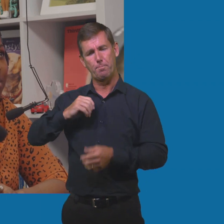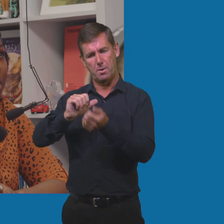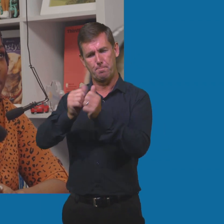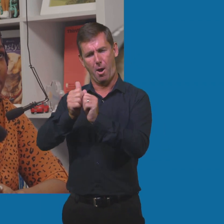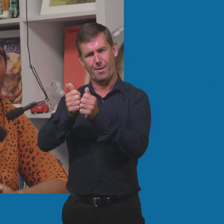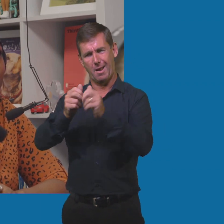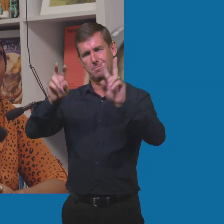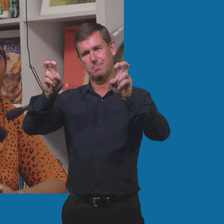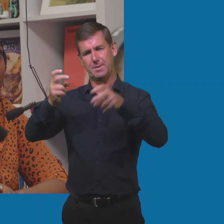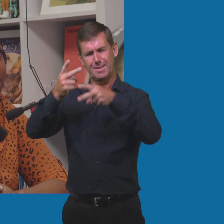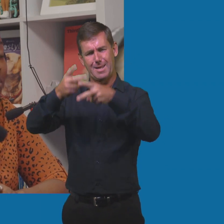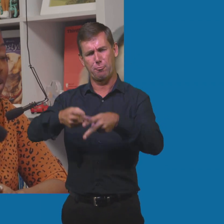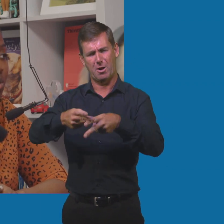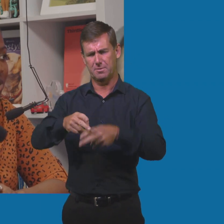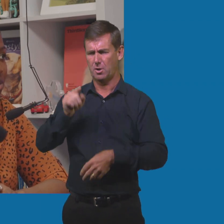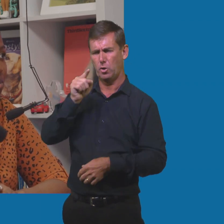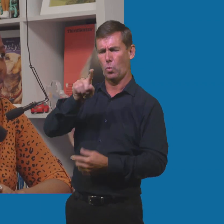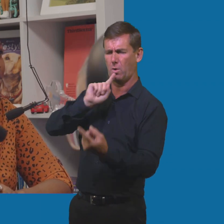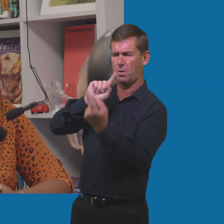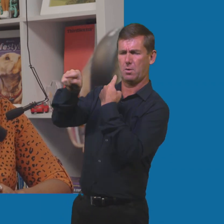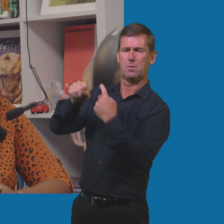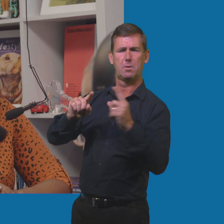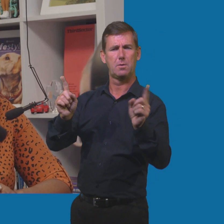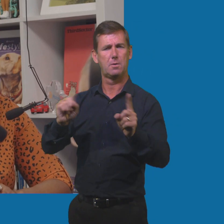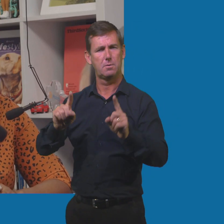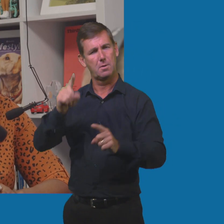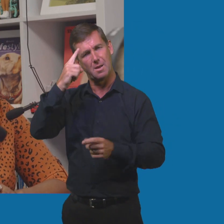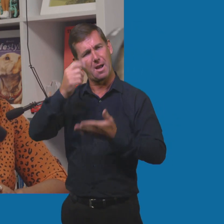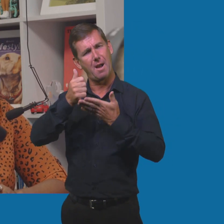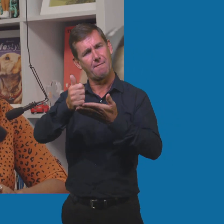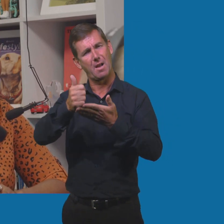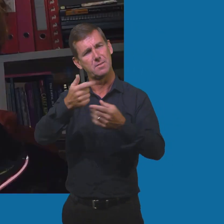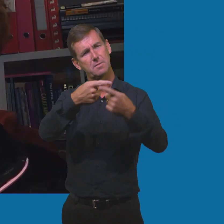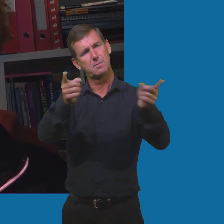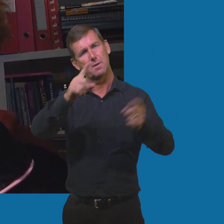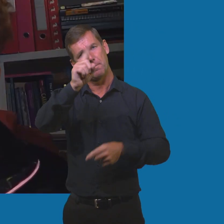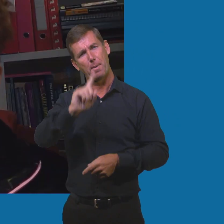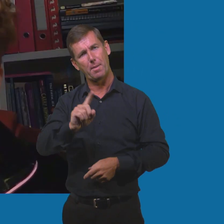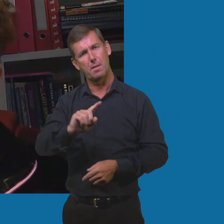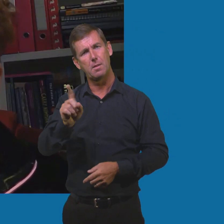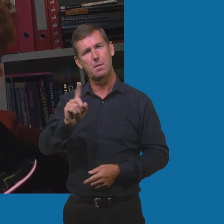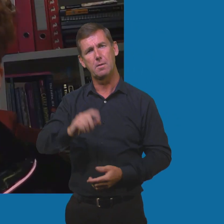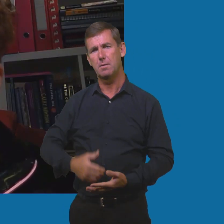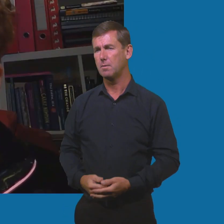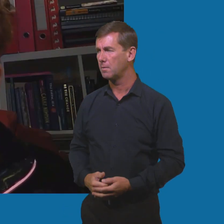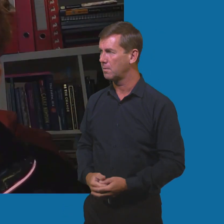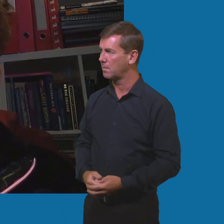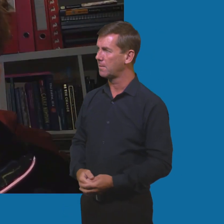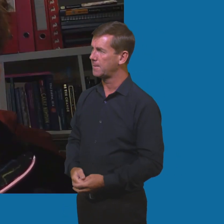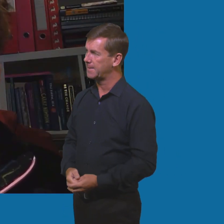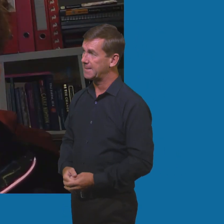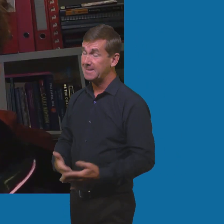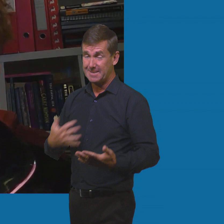out there that may be, in similar situations, what advice would you give them to handle that? This is a challenge that a few of us face. I think